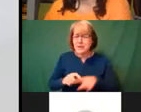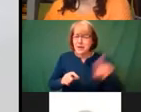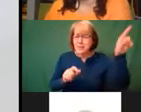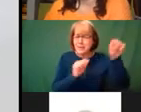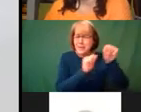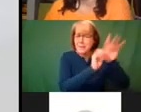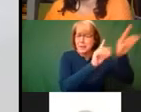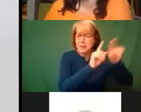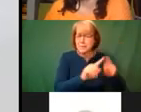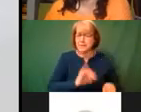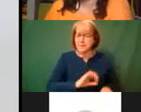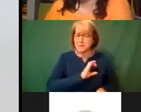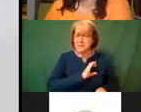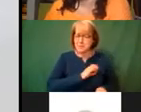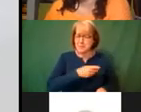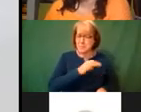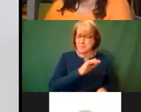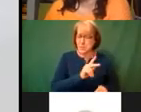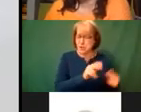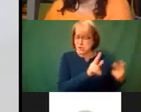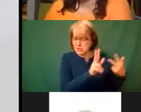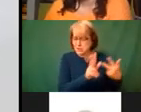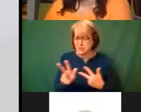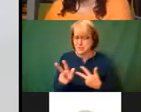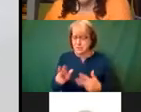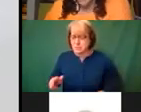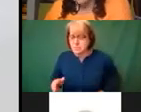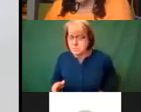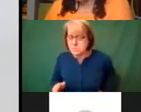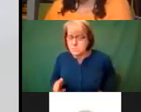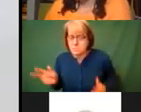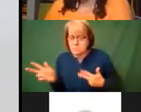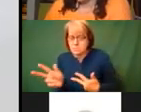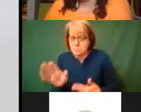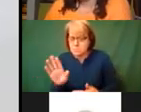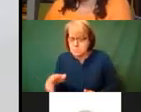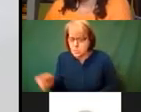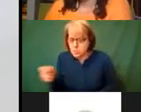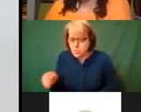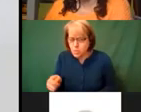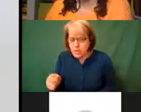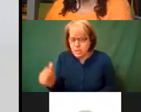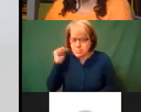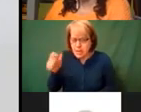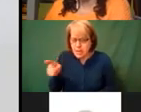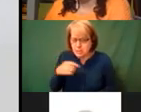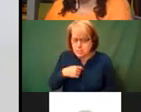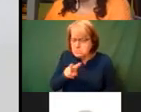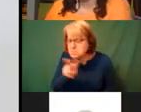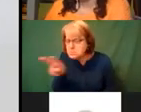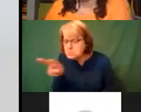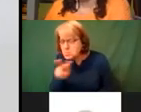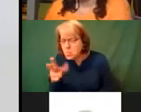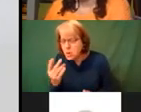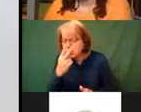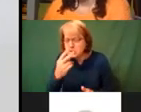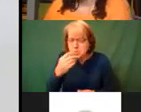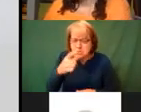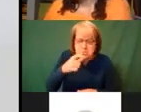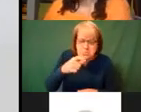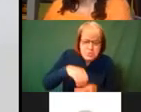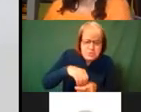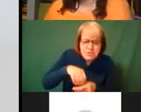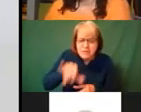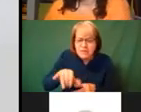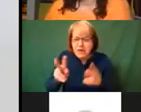park police officer who approached my van with his hand on his gun and demanded I roll down the back window so he could see who's inside. I'm